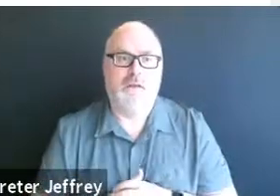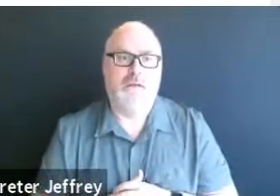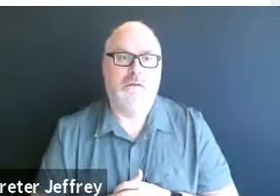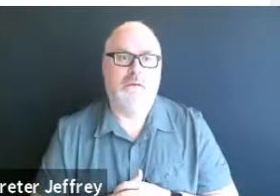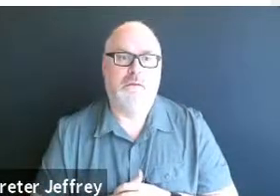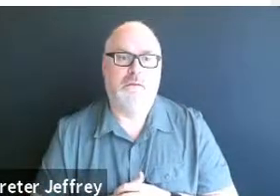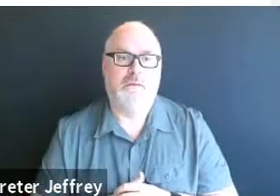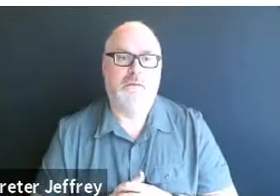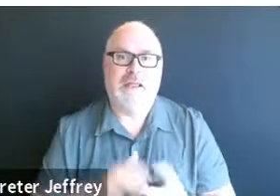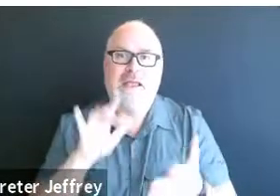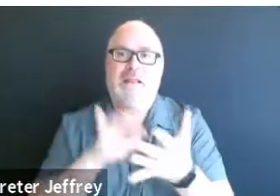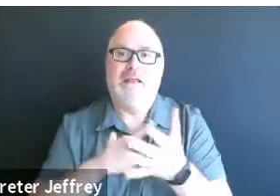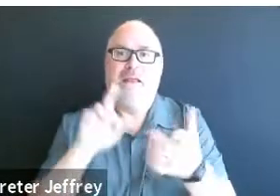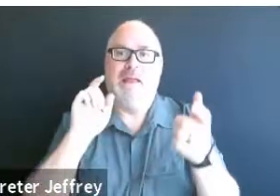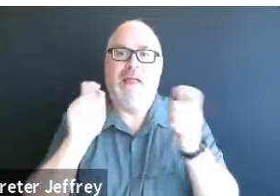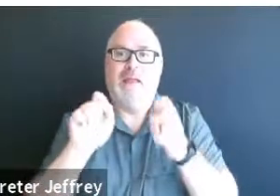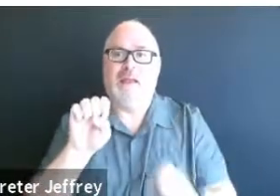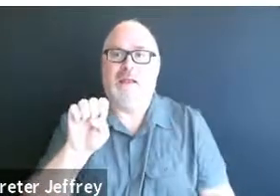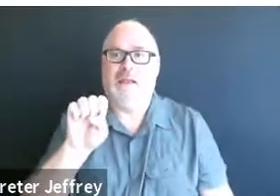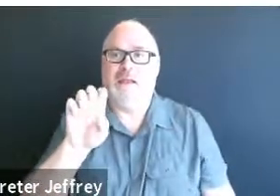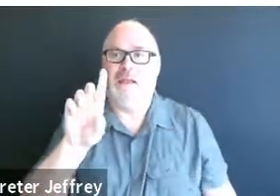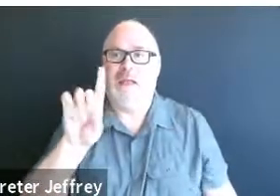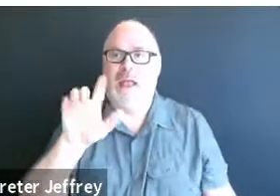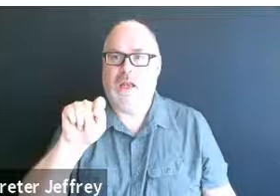And I'm going to hit edit.